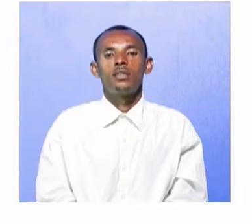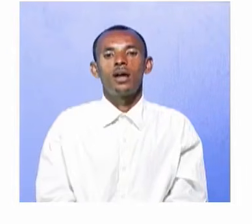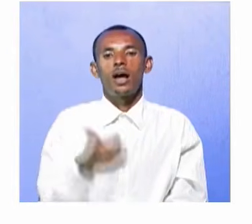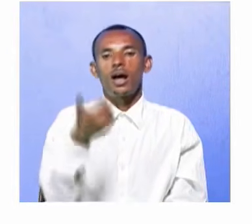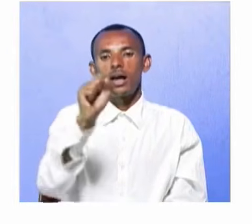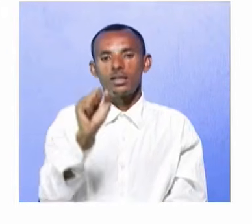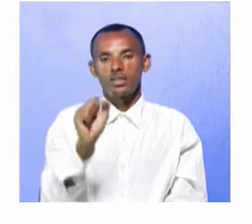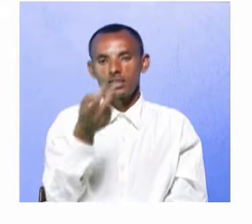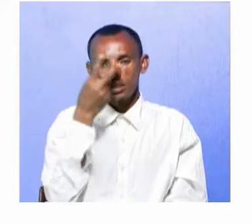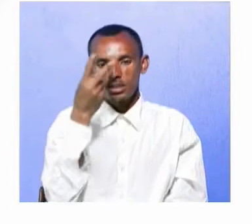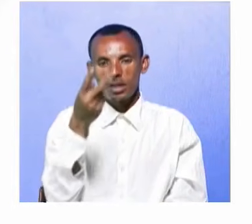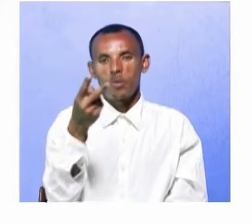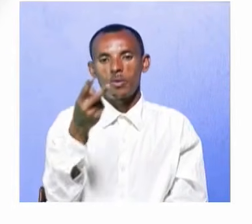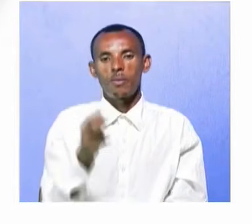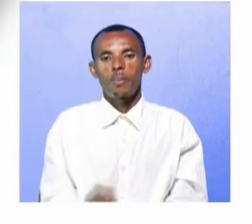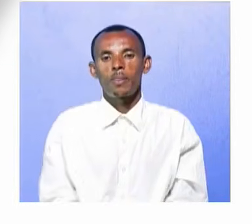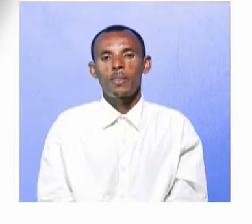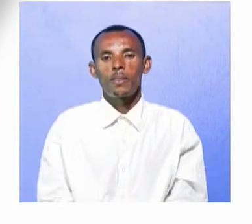shown